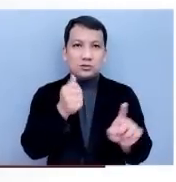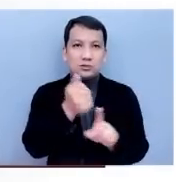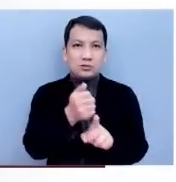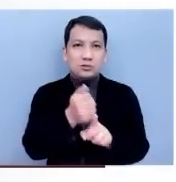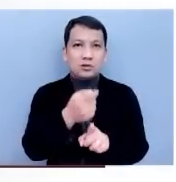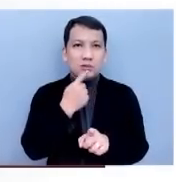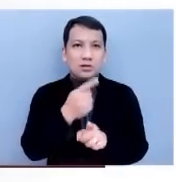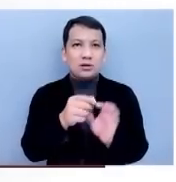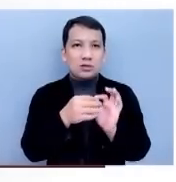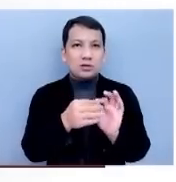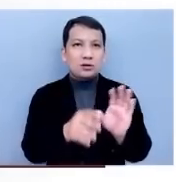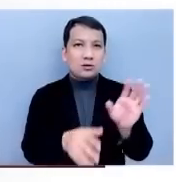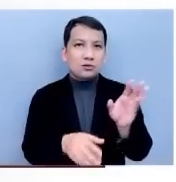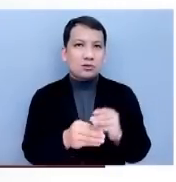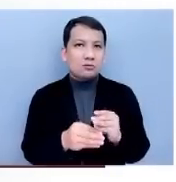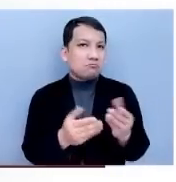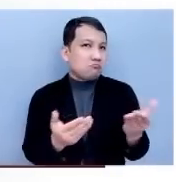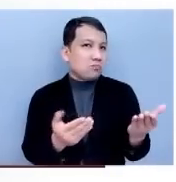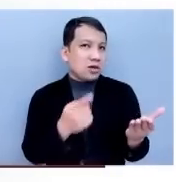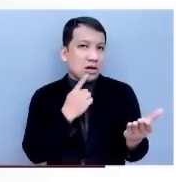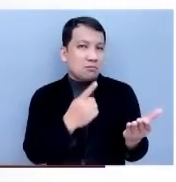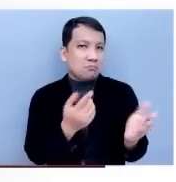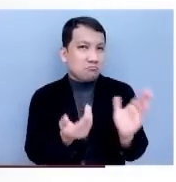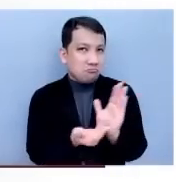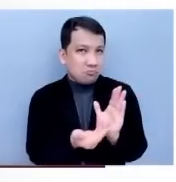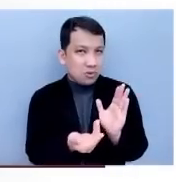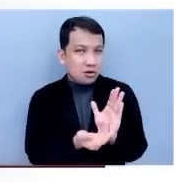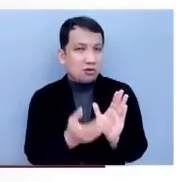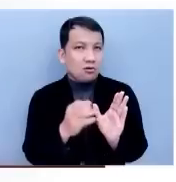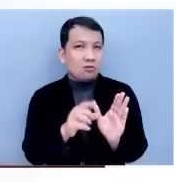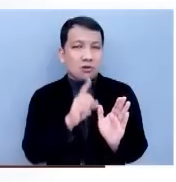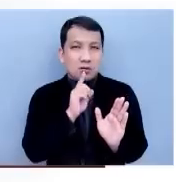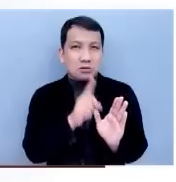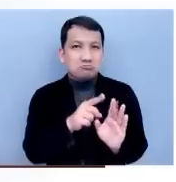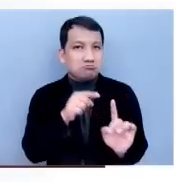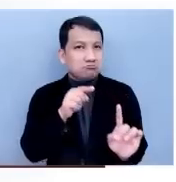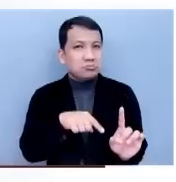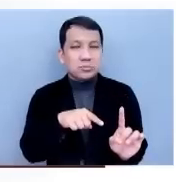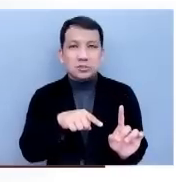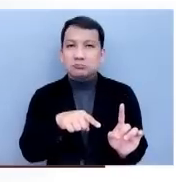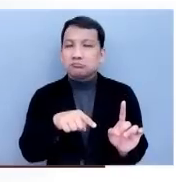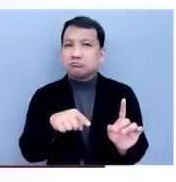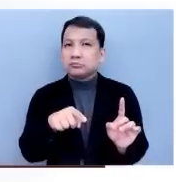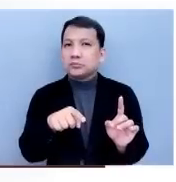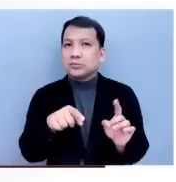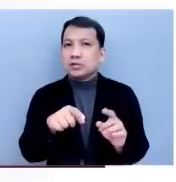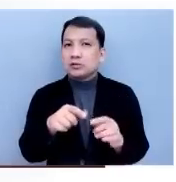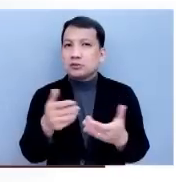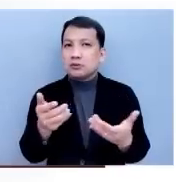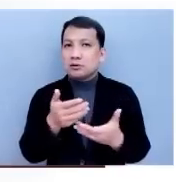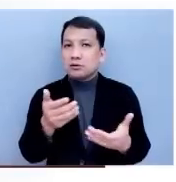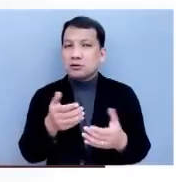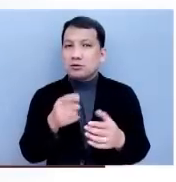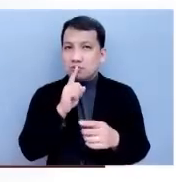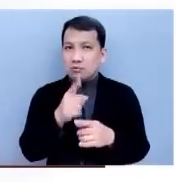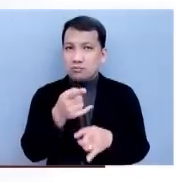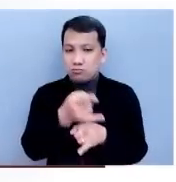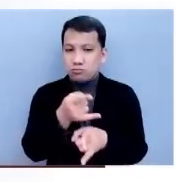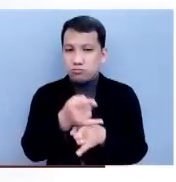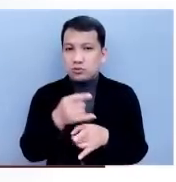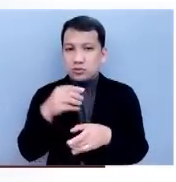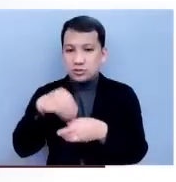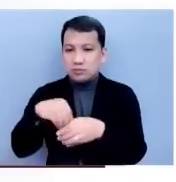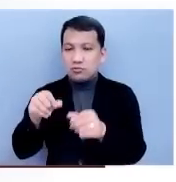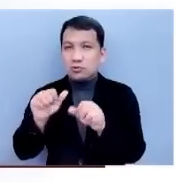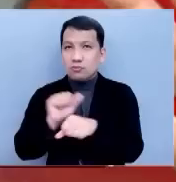investigating it, kung mapatunayan or found in during the investigation that there's actual bullying in